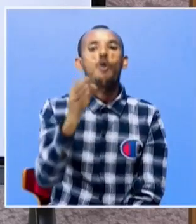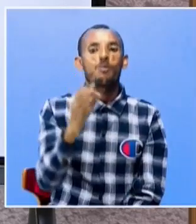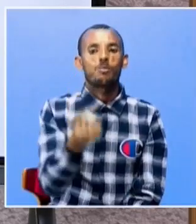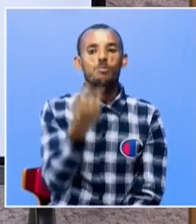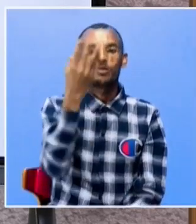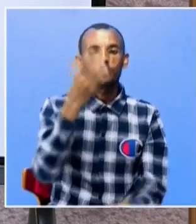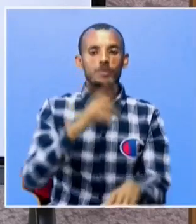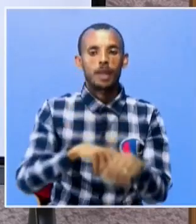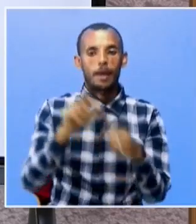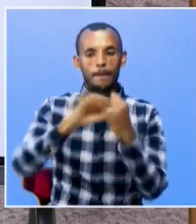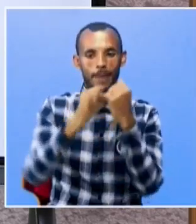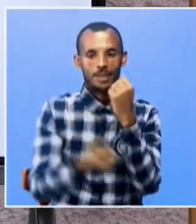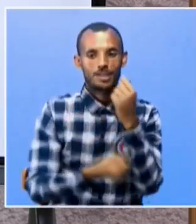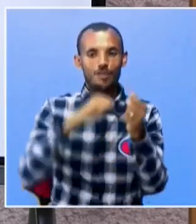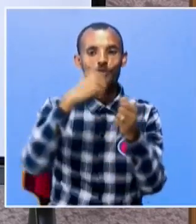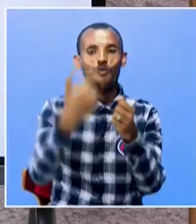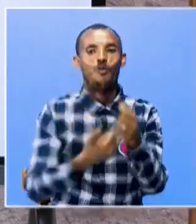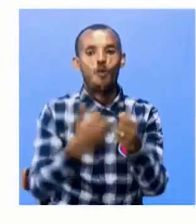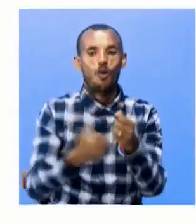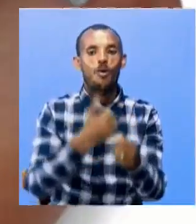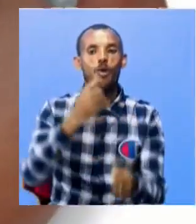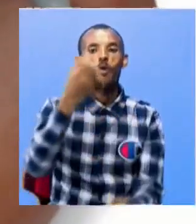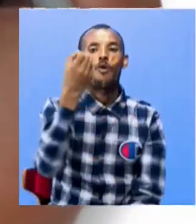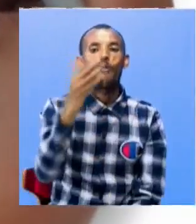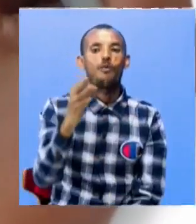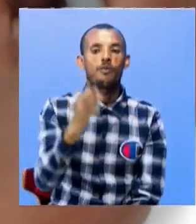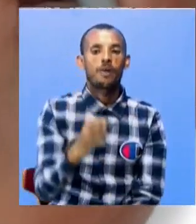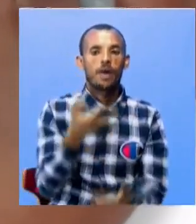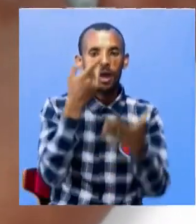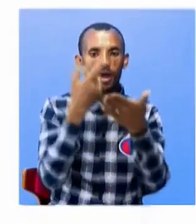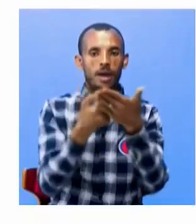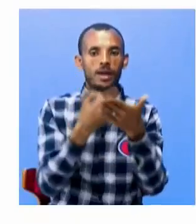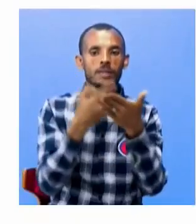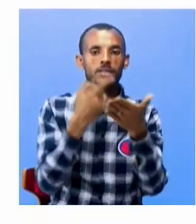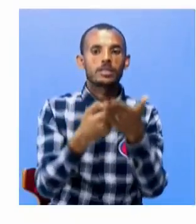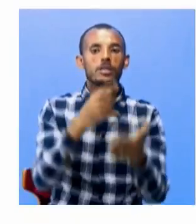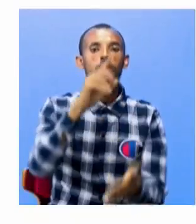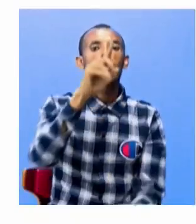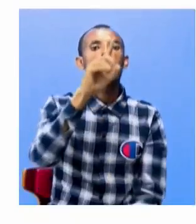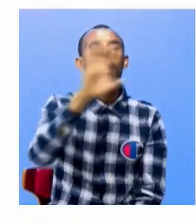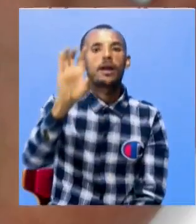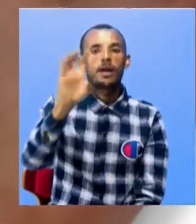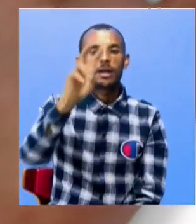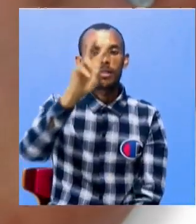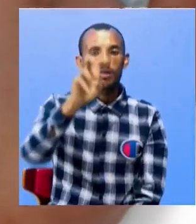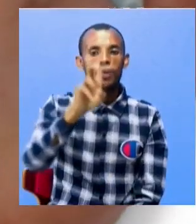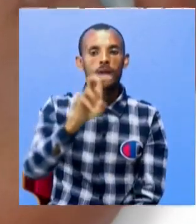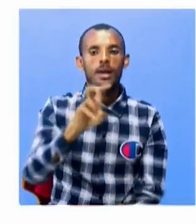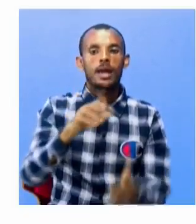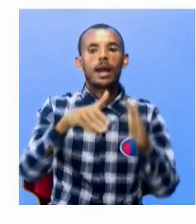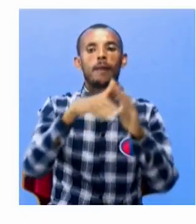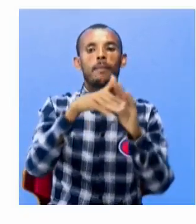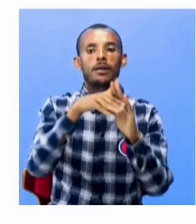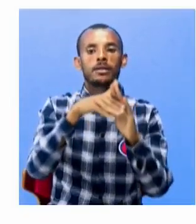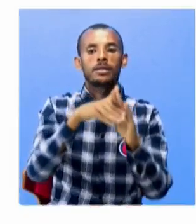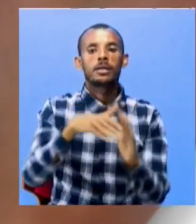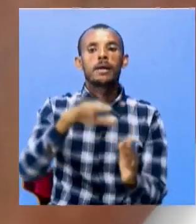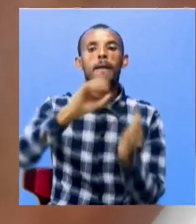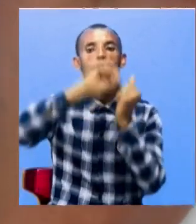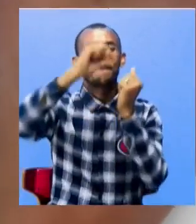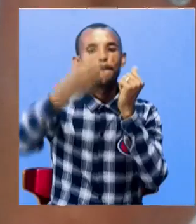by off. Therefore here this 120 represents a